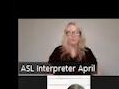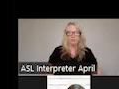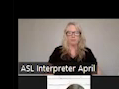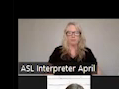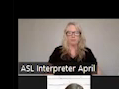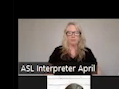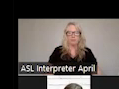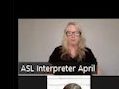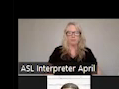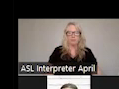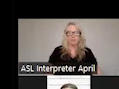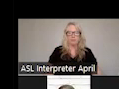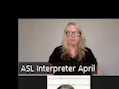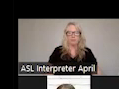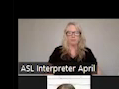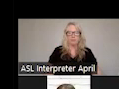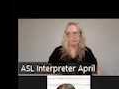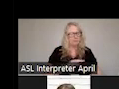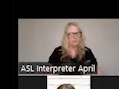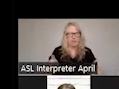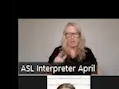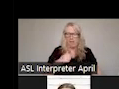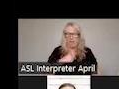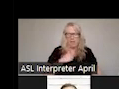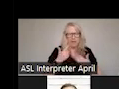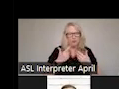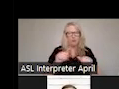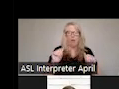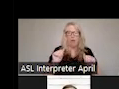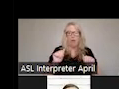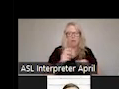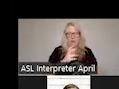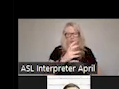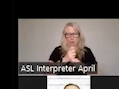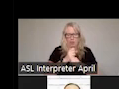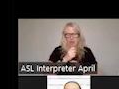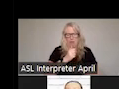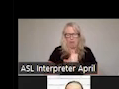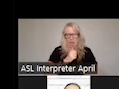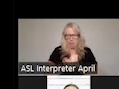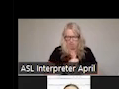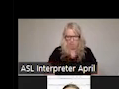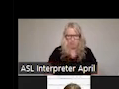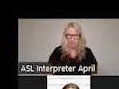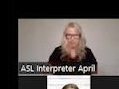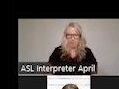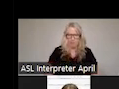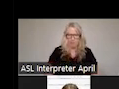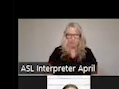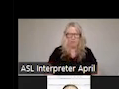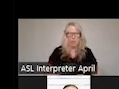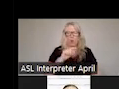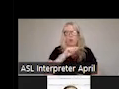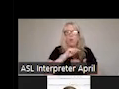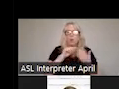But I tried to get help, and even those people couldn't help